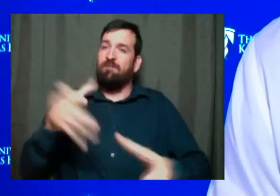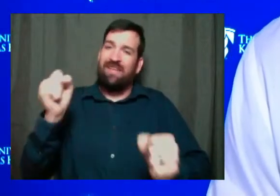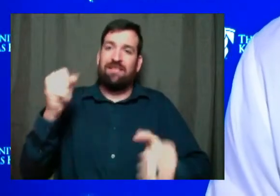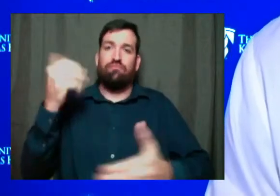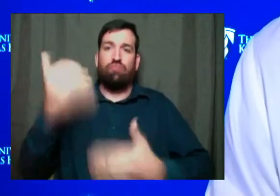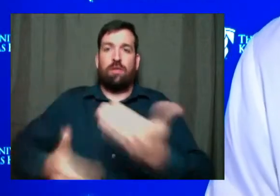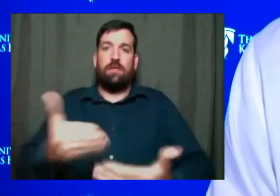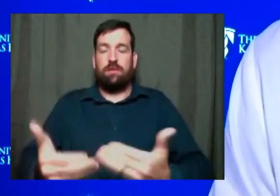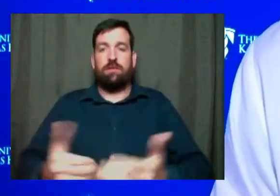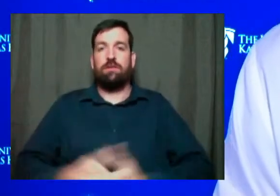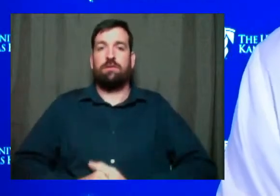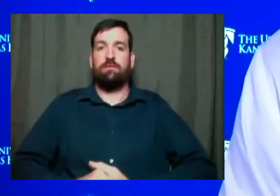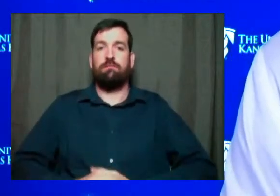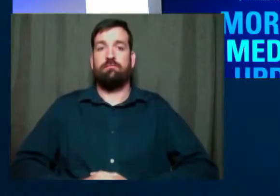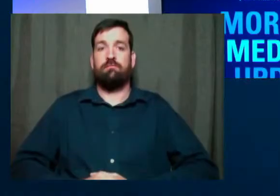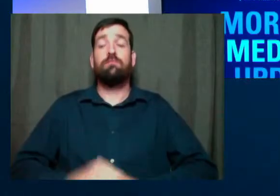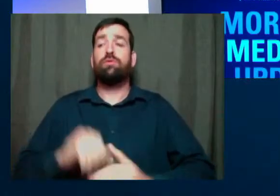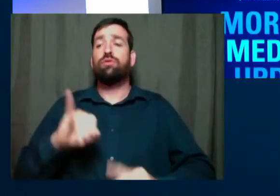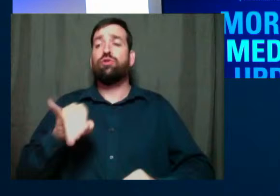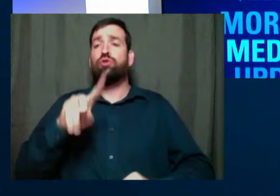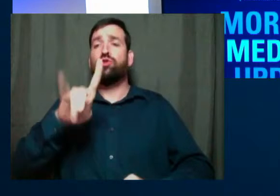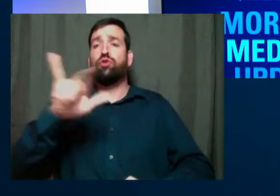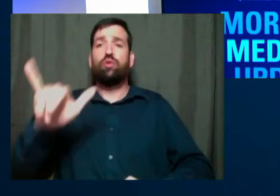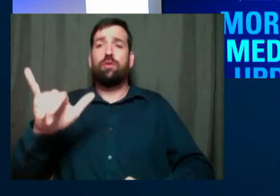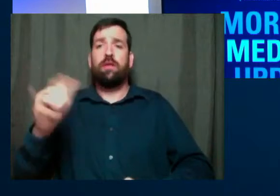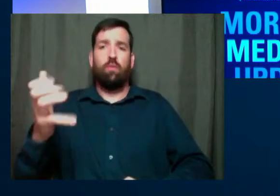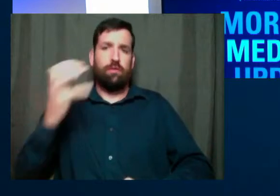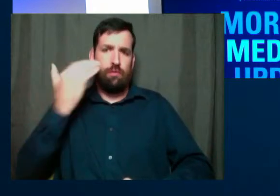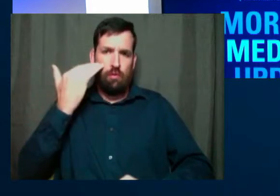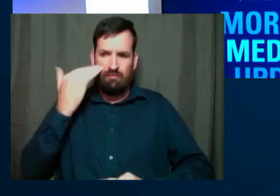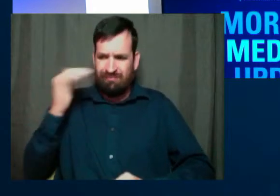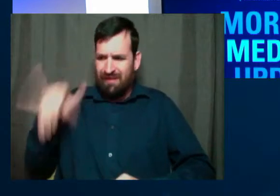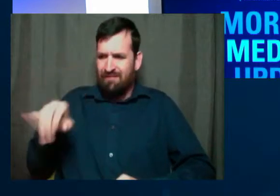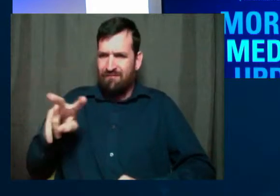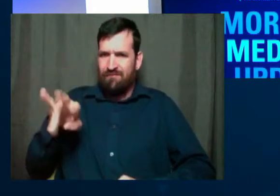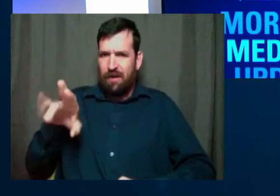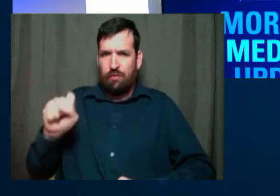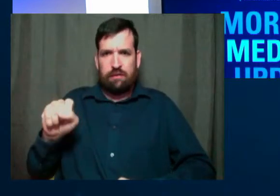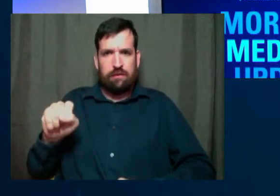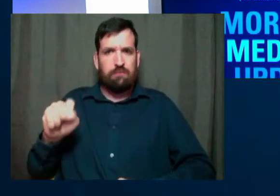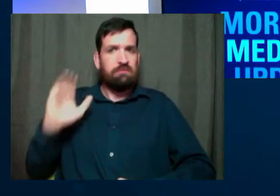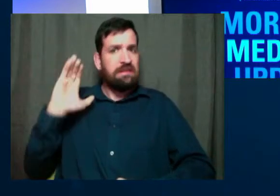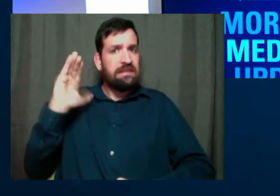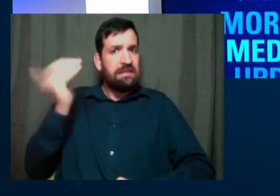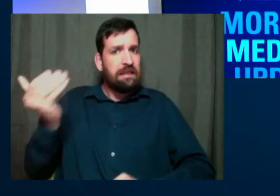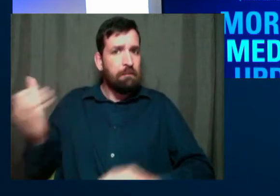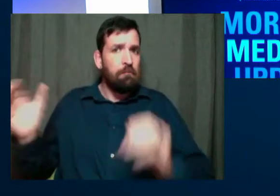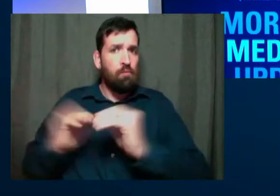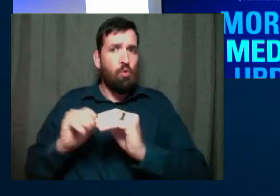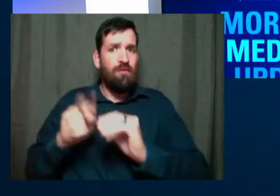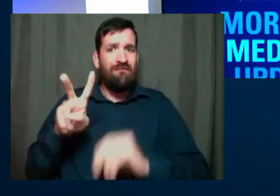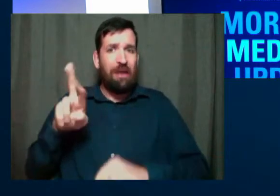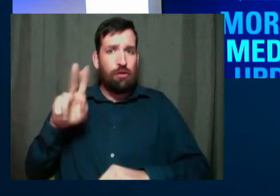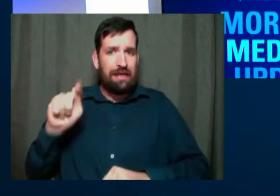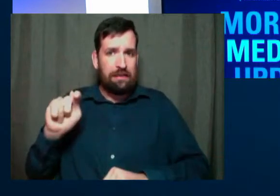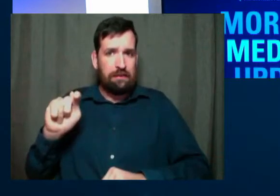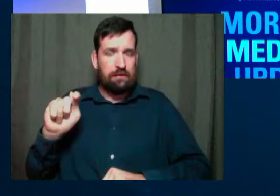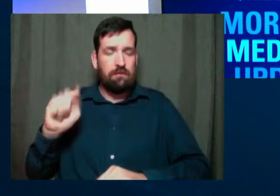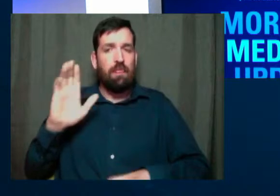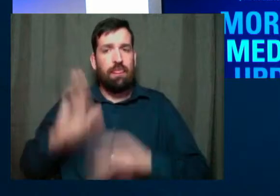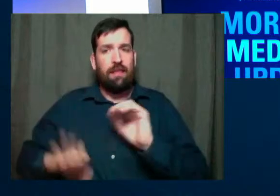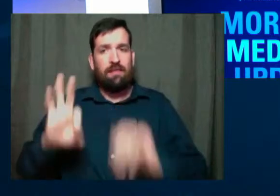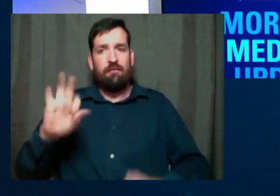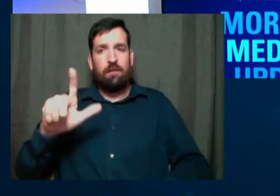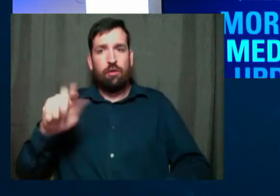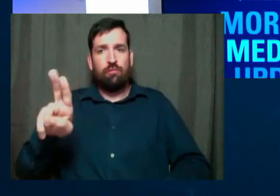that's helpful. Judy wants to know, why does this virus seem to have more variants than the flu? I don't know that it does